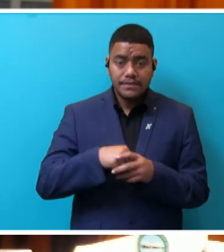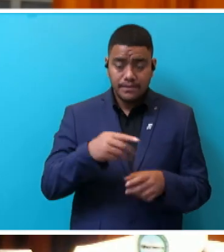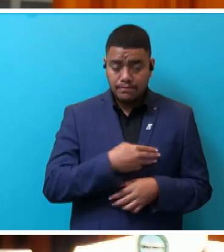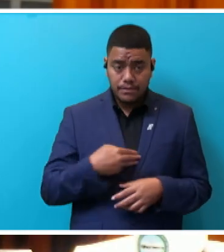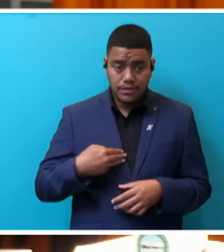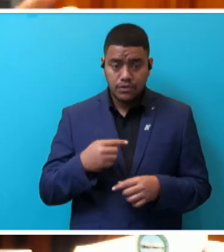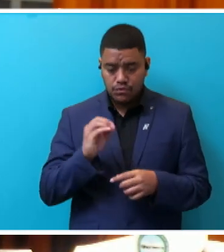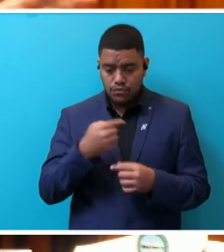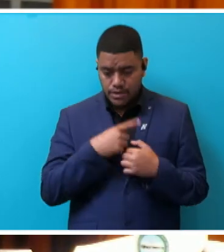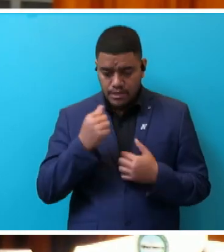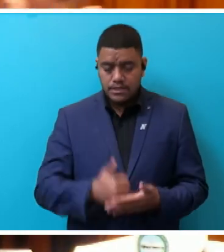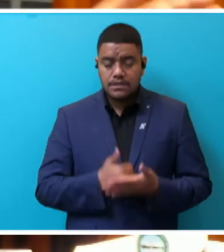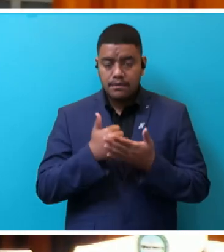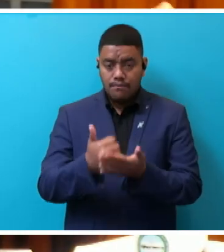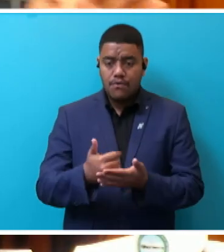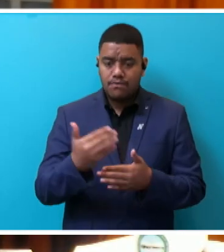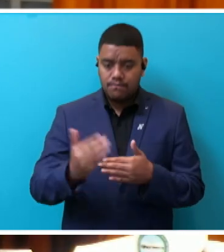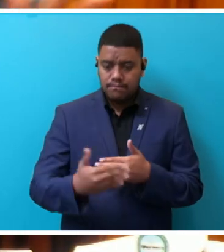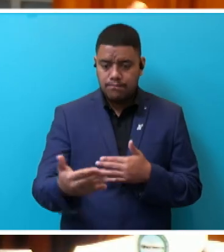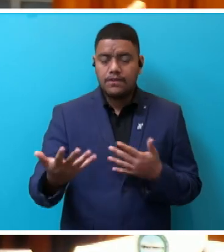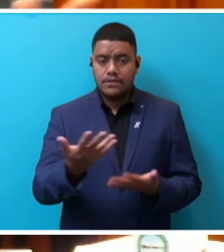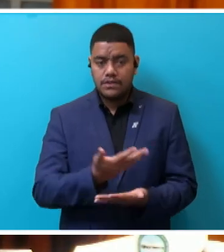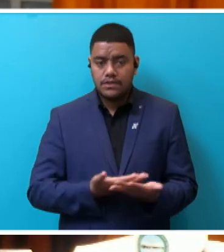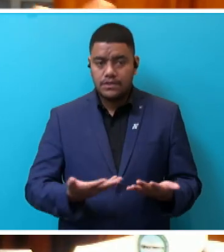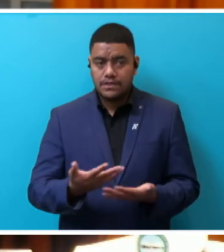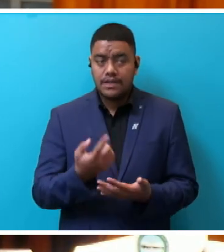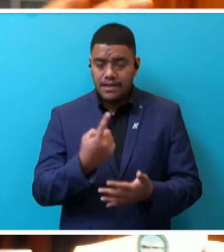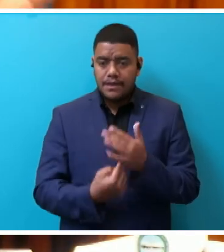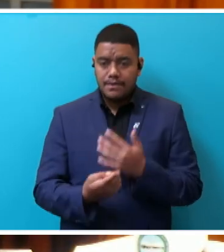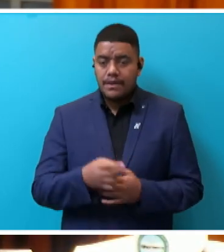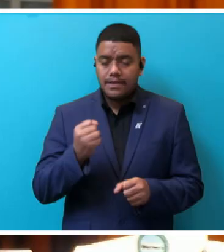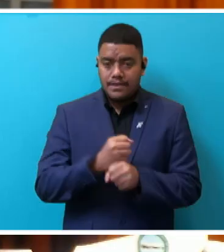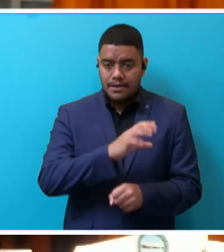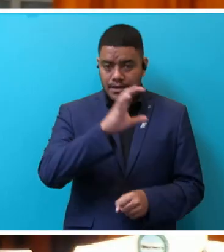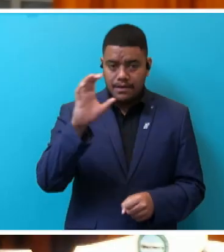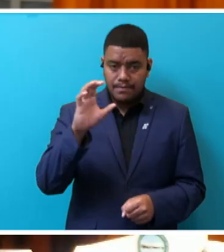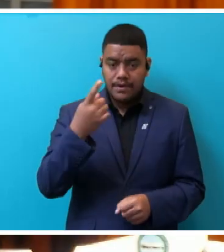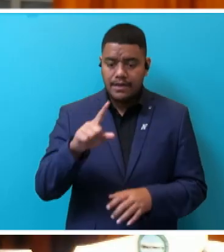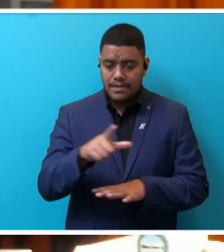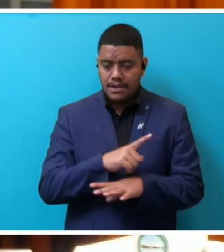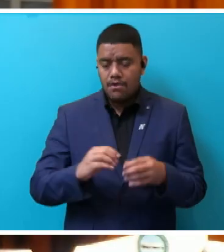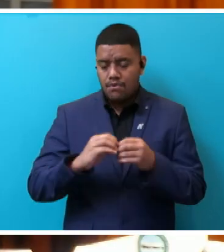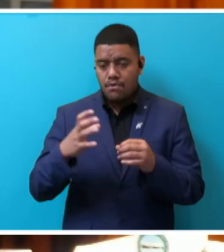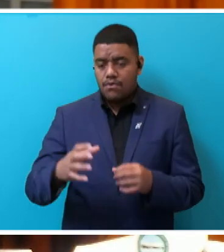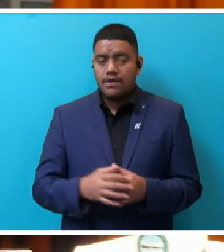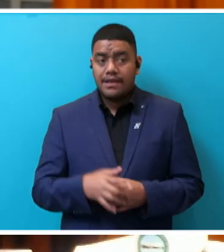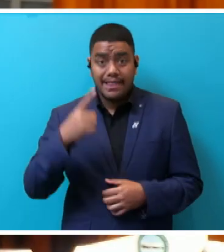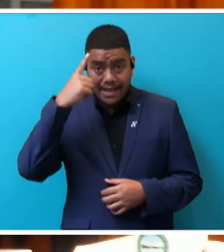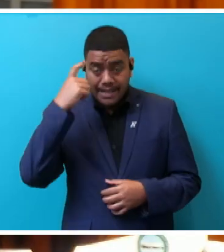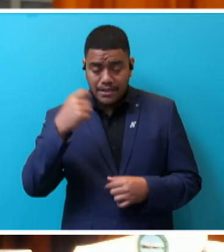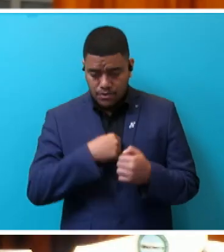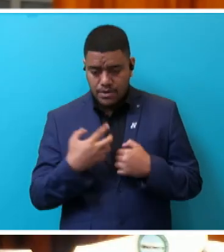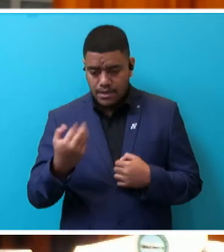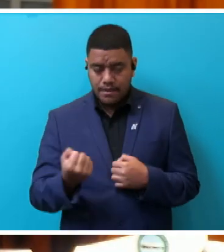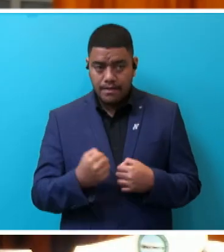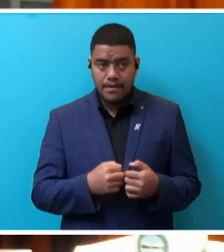that we can support the ongoing discussion that is happening between the company and the land owning unit. The idea is, as